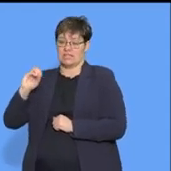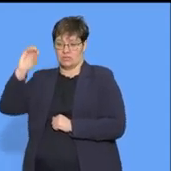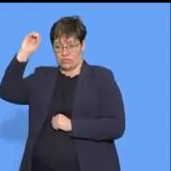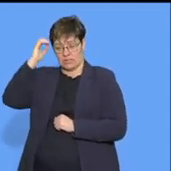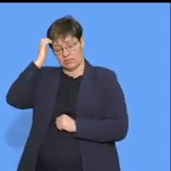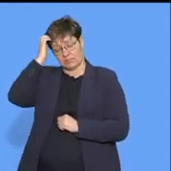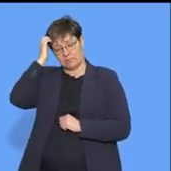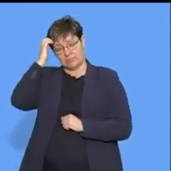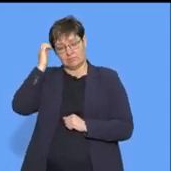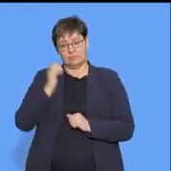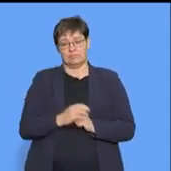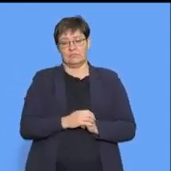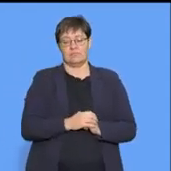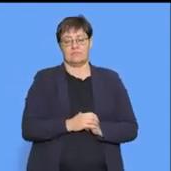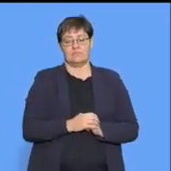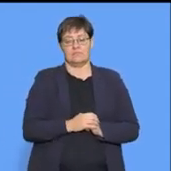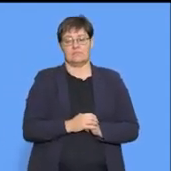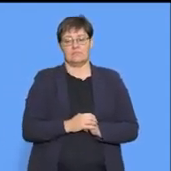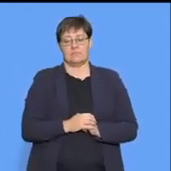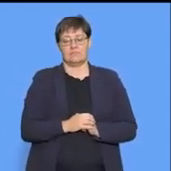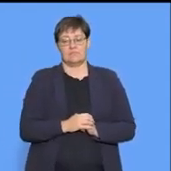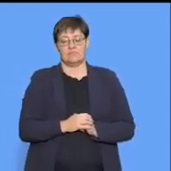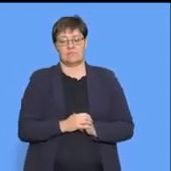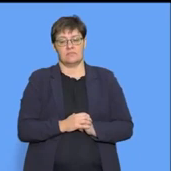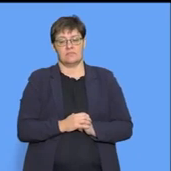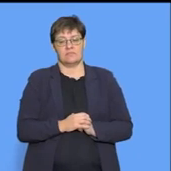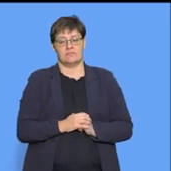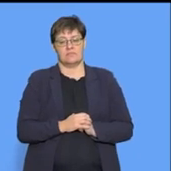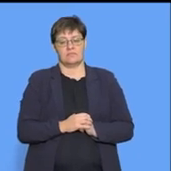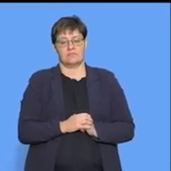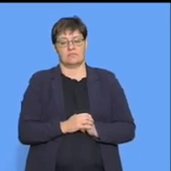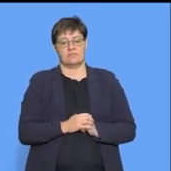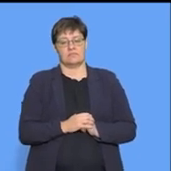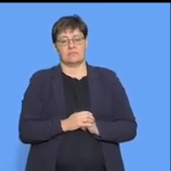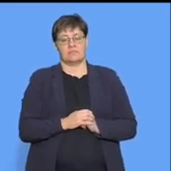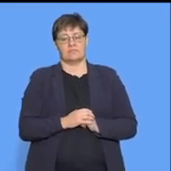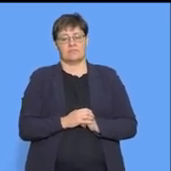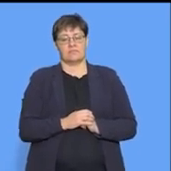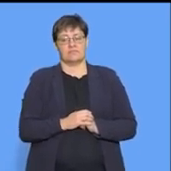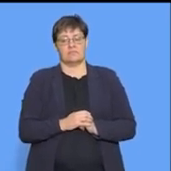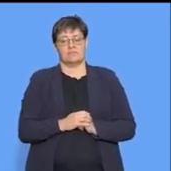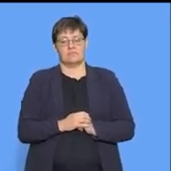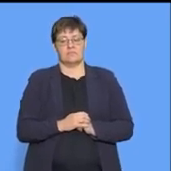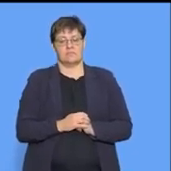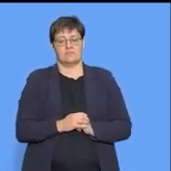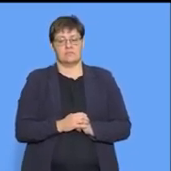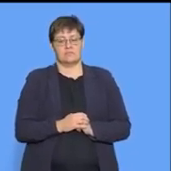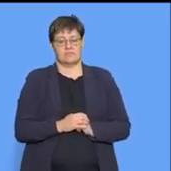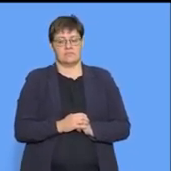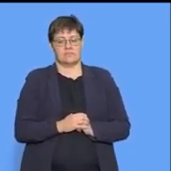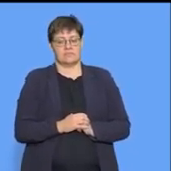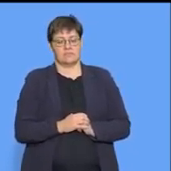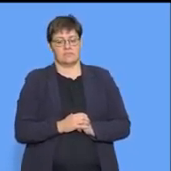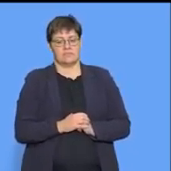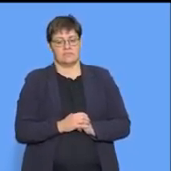a 1.5 in here, and the cos, the angle across BC squared, and the angle across, the angle across